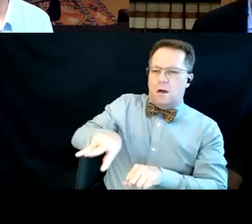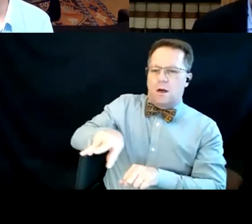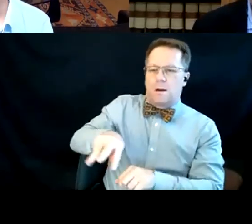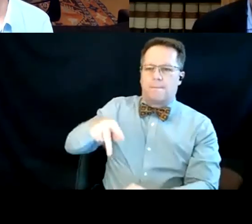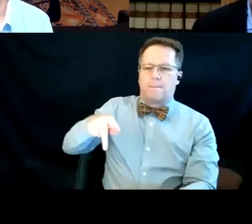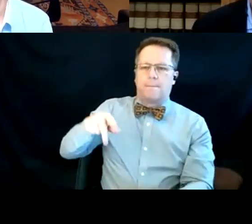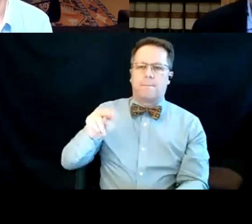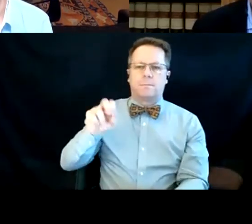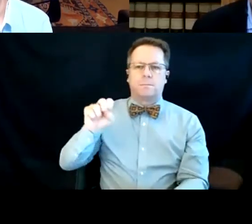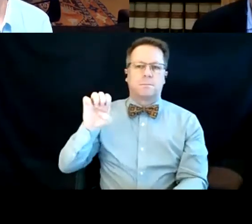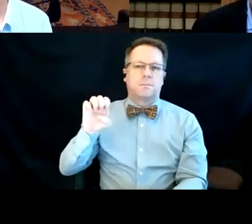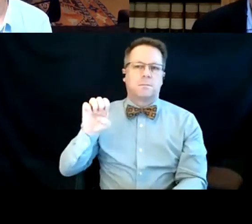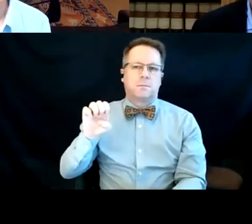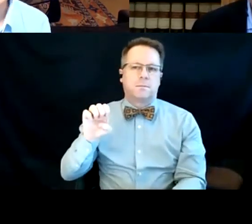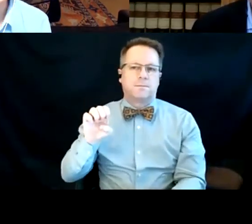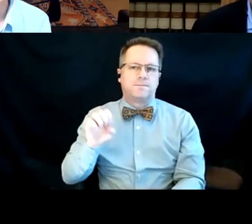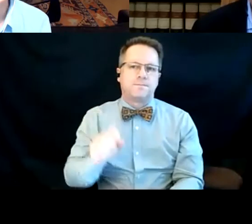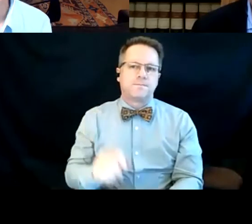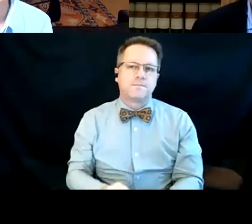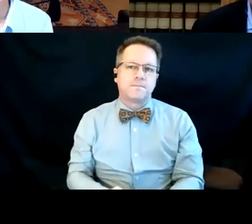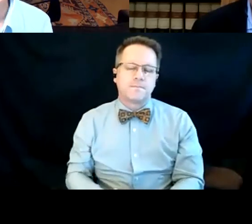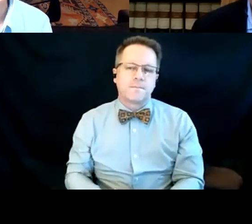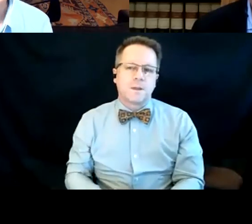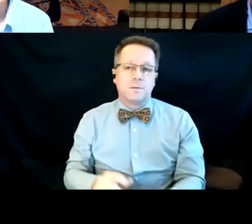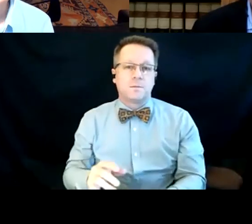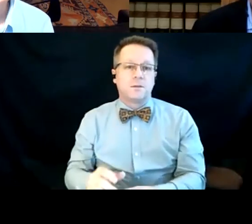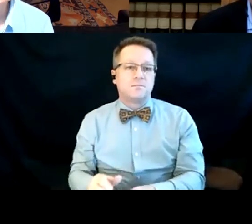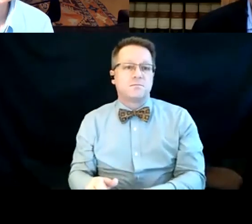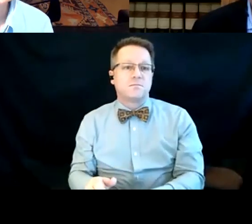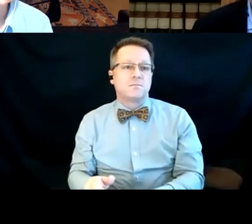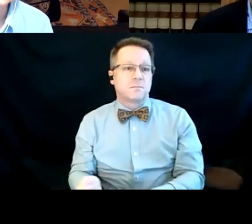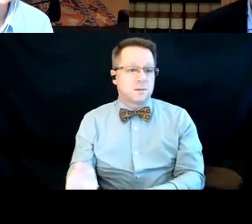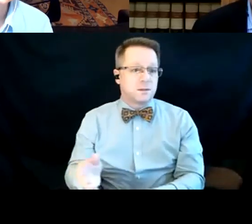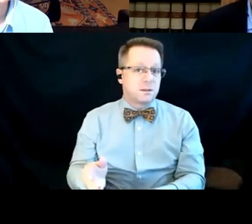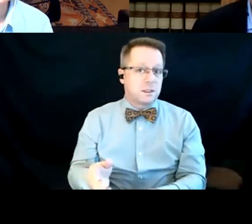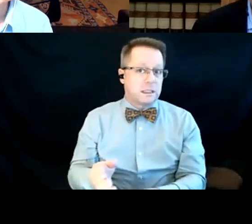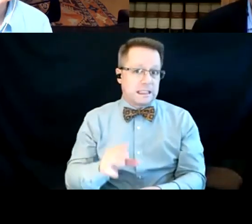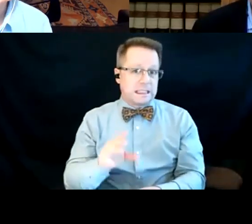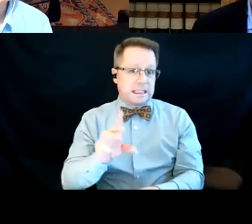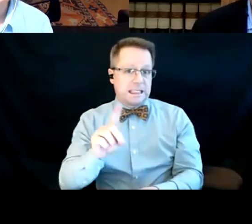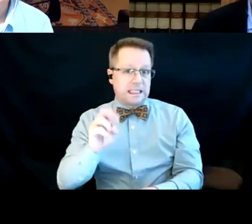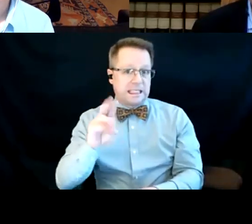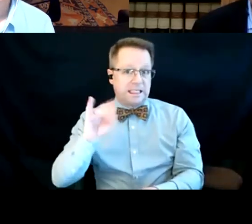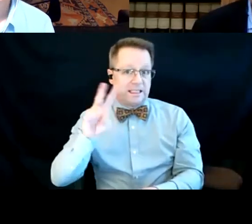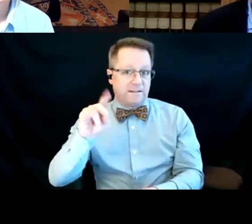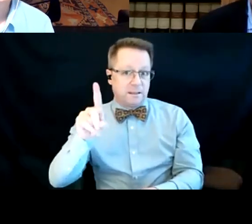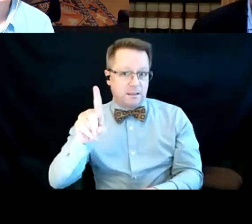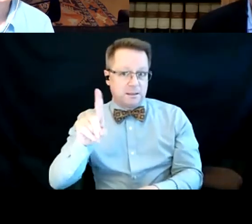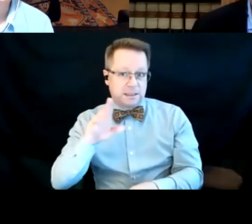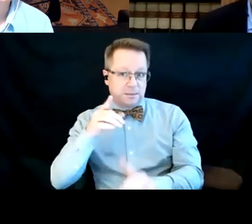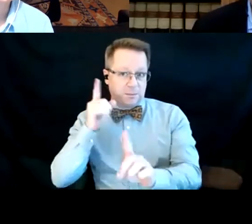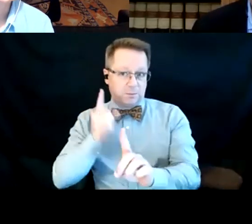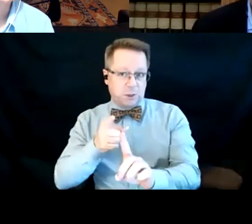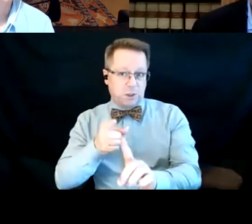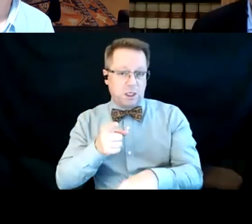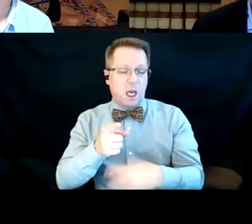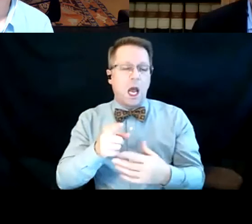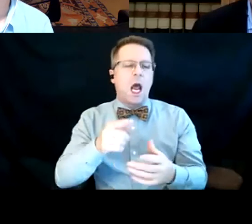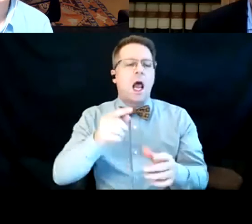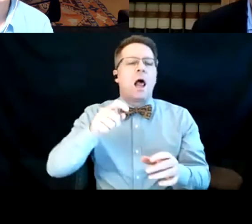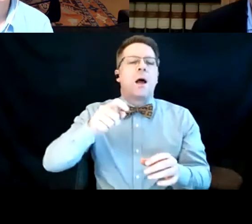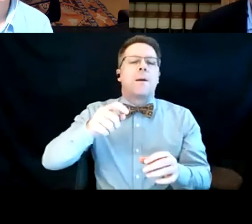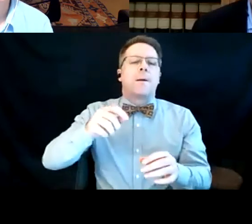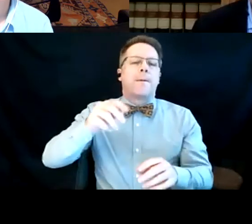different constituencies. Back to David's point, having people understand that there's a cost, whether it's the state government or